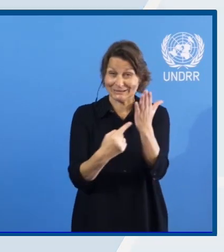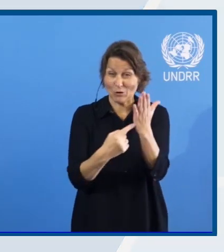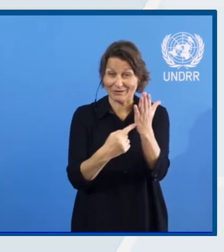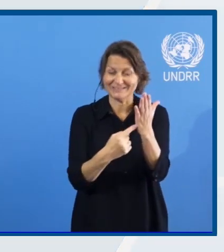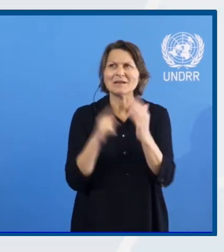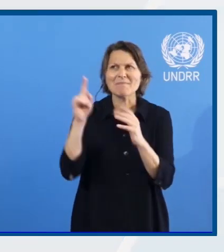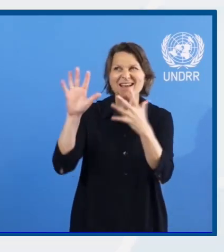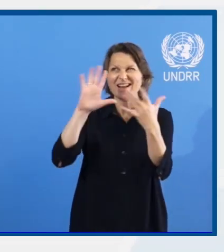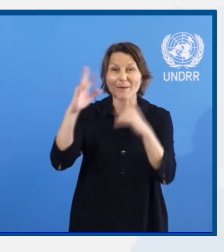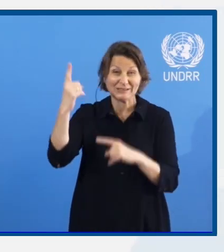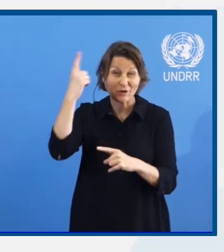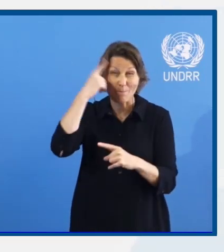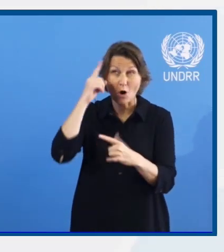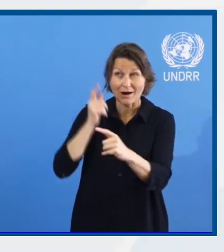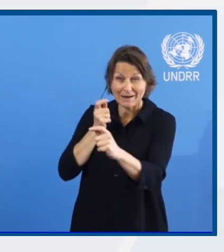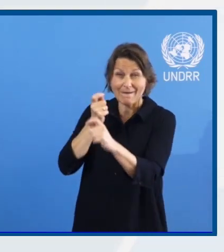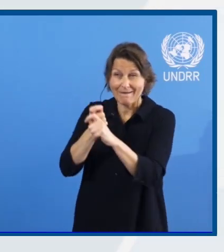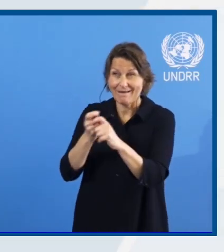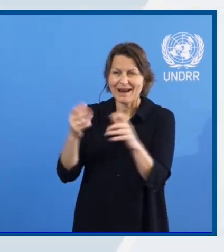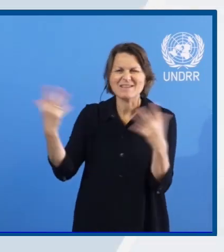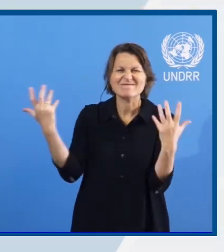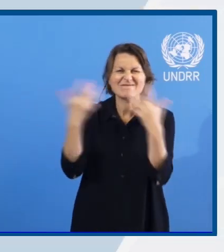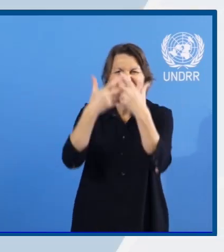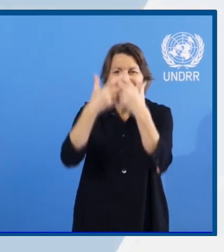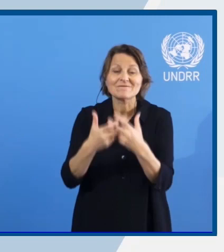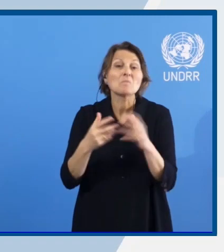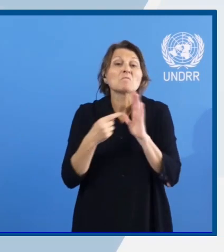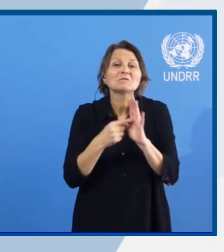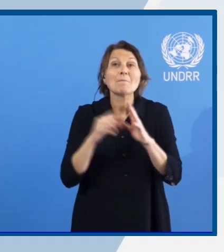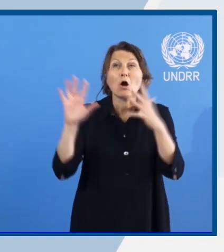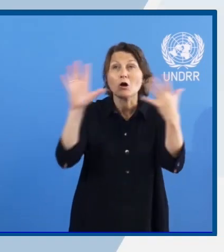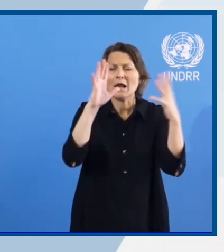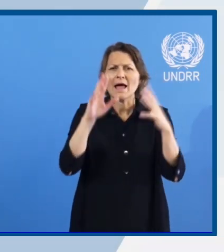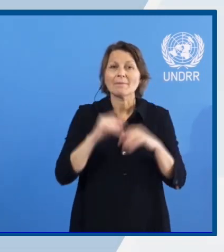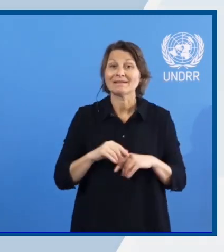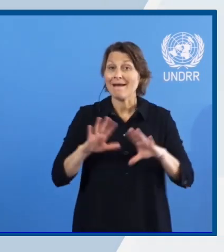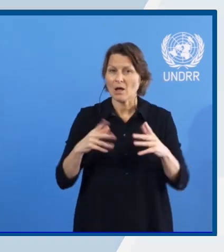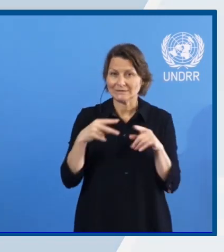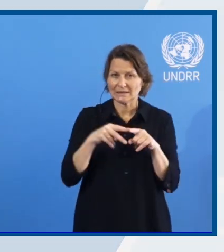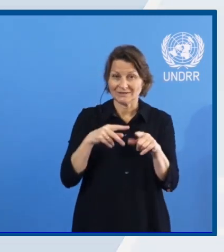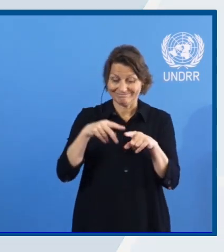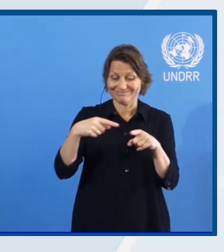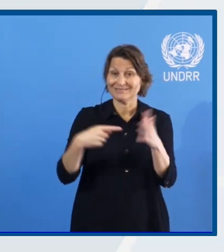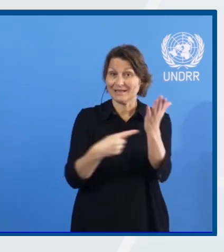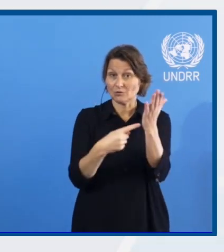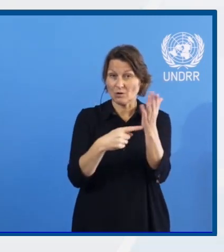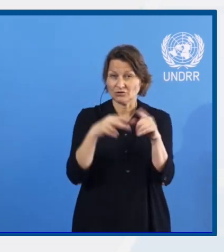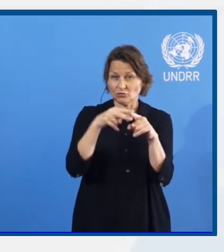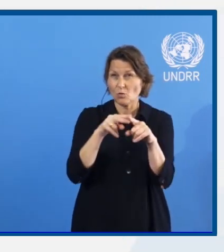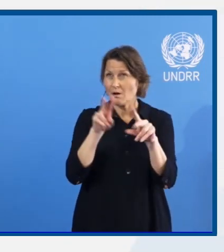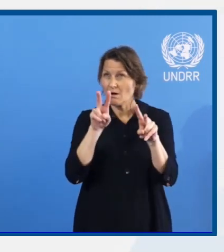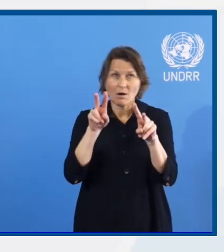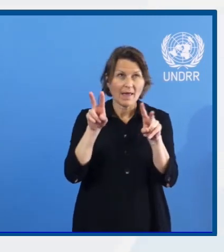agriculture, climate-resilient infrastructure, or better climate monitoring technology, all these create both public and